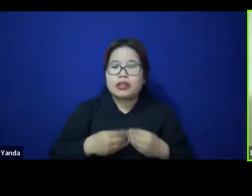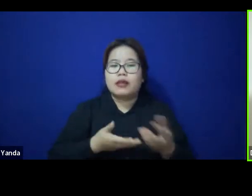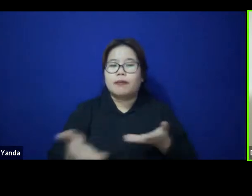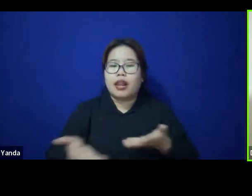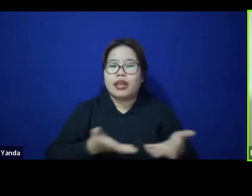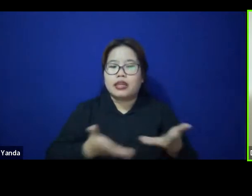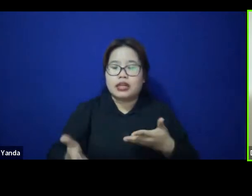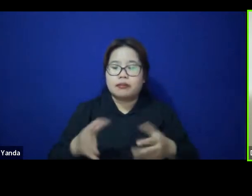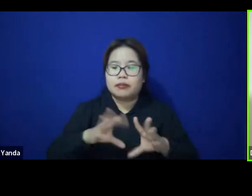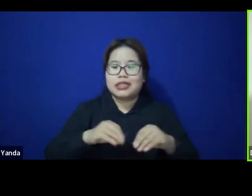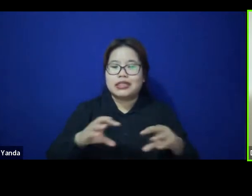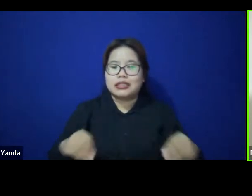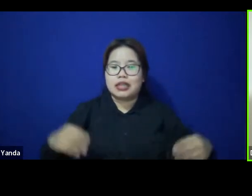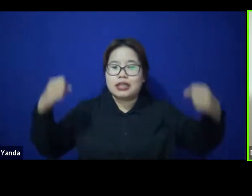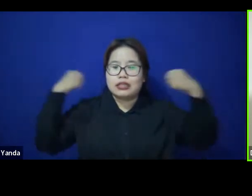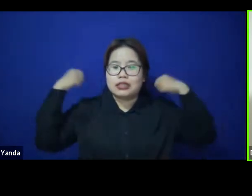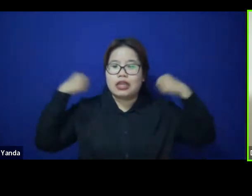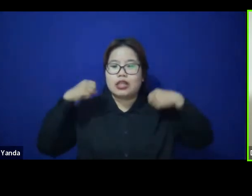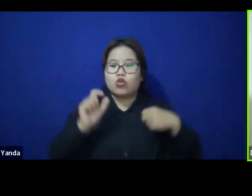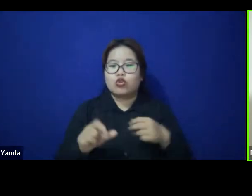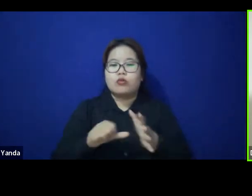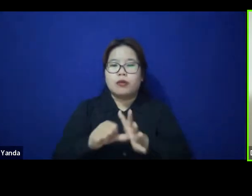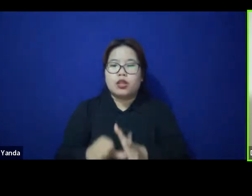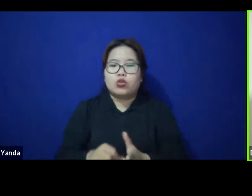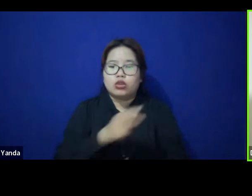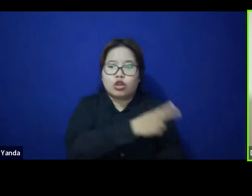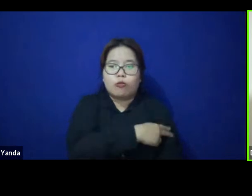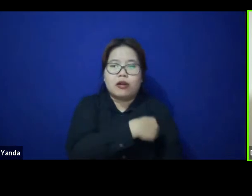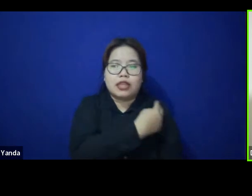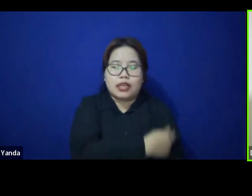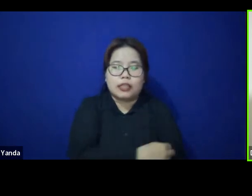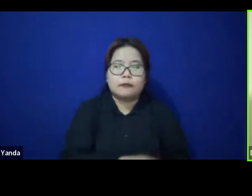Now, when it comes to her